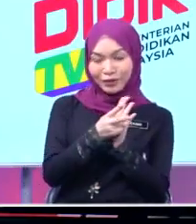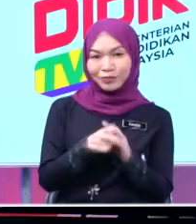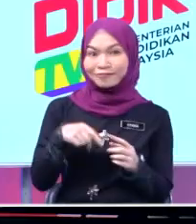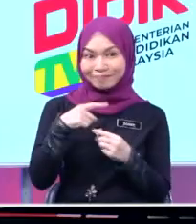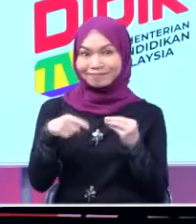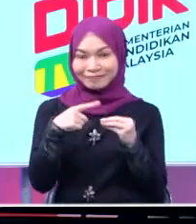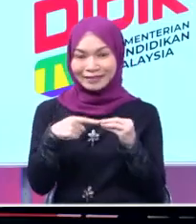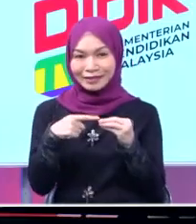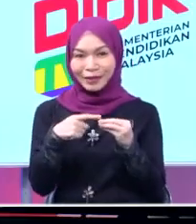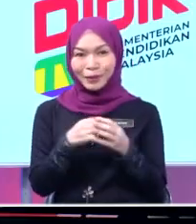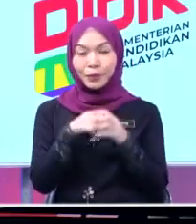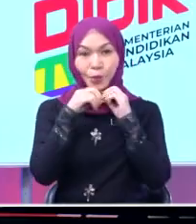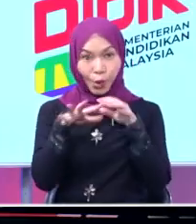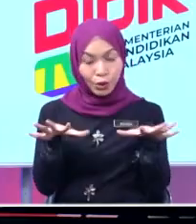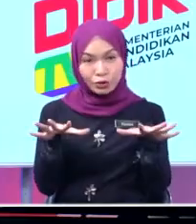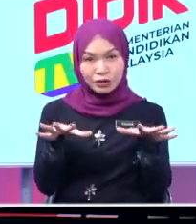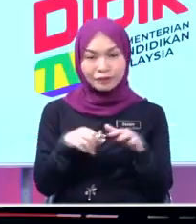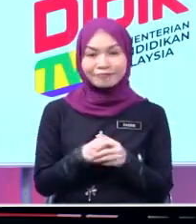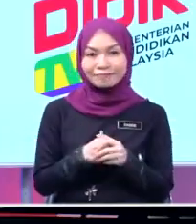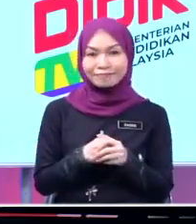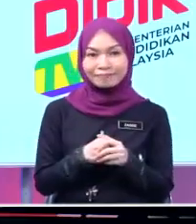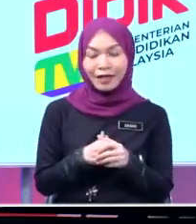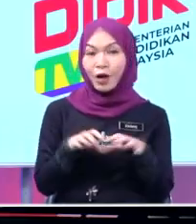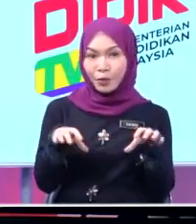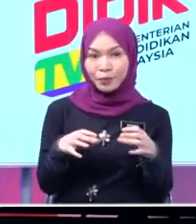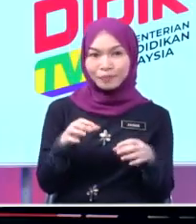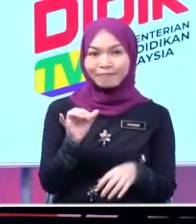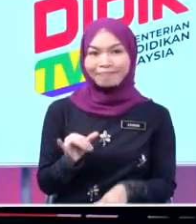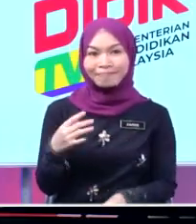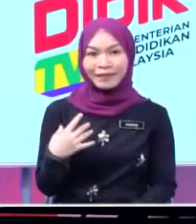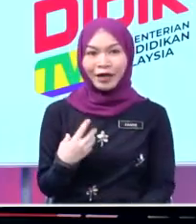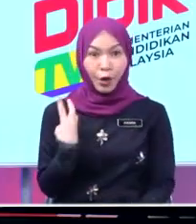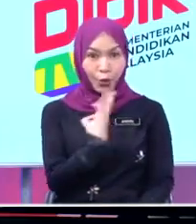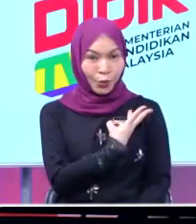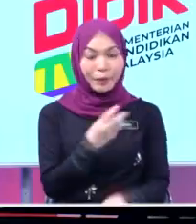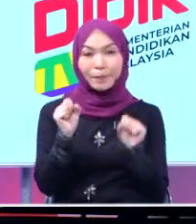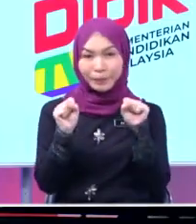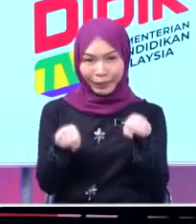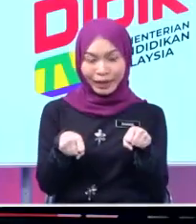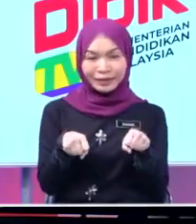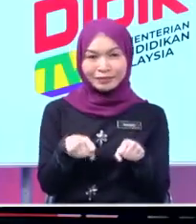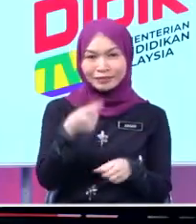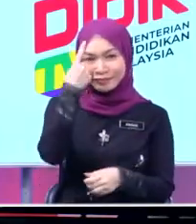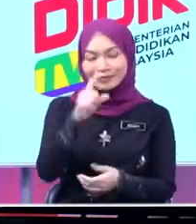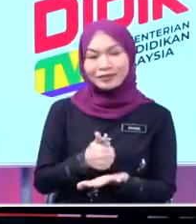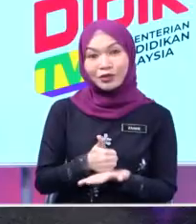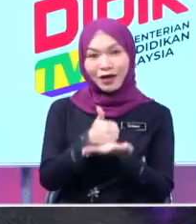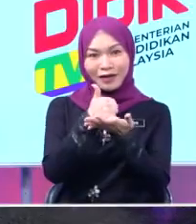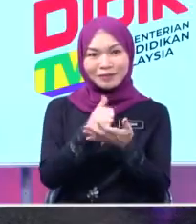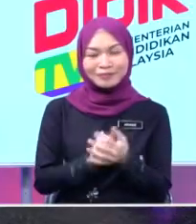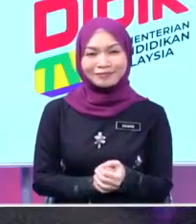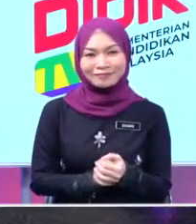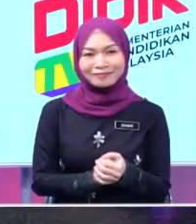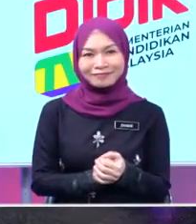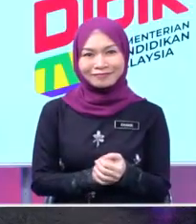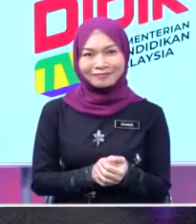so it's all about doing what we can to save the earth. All right. So could you share with us more on what will we be learning today, All Puan